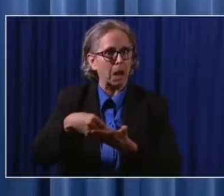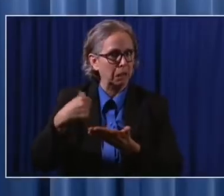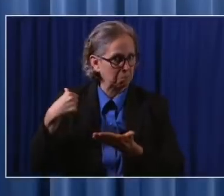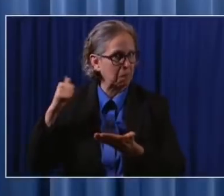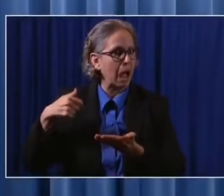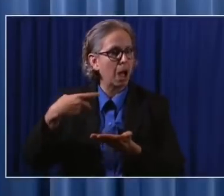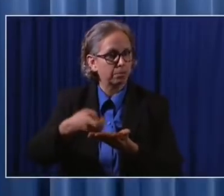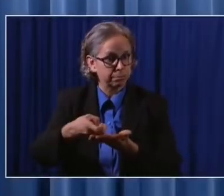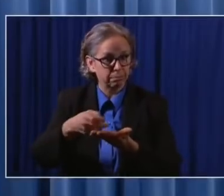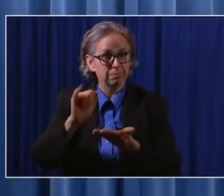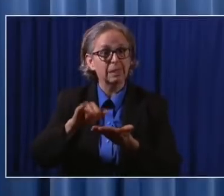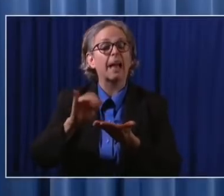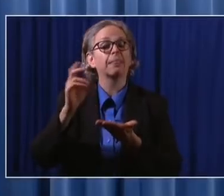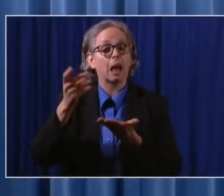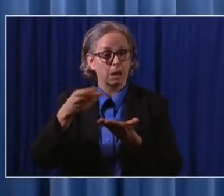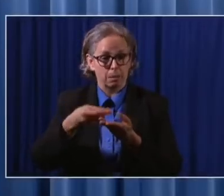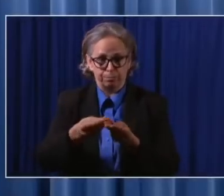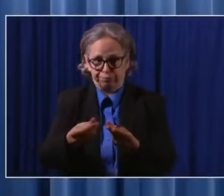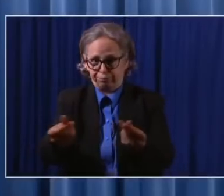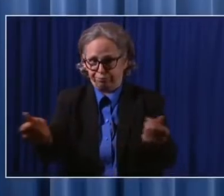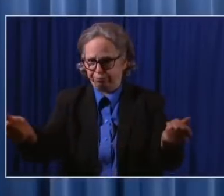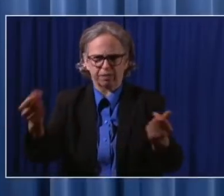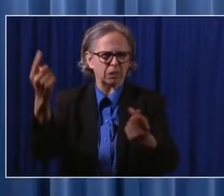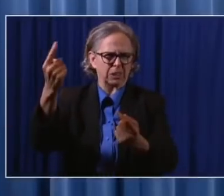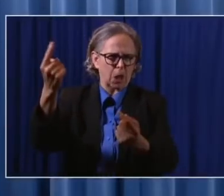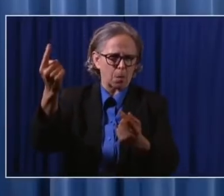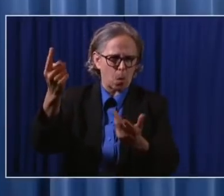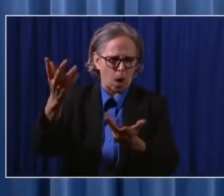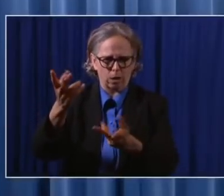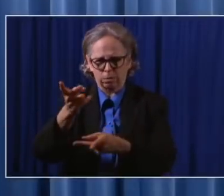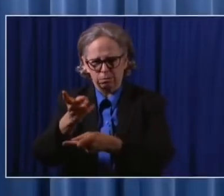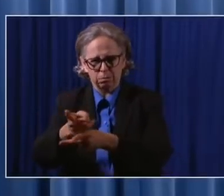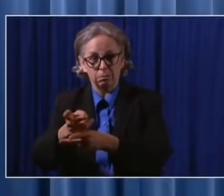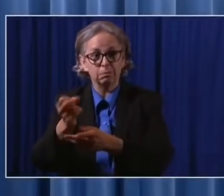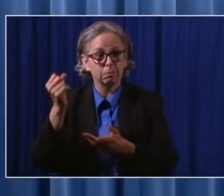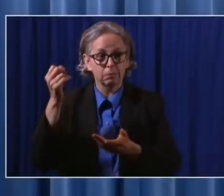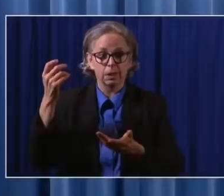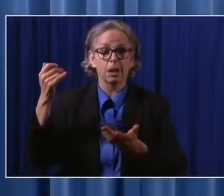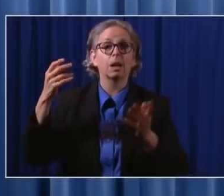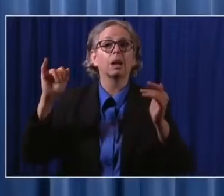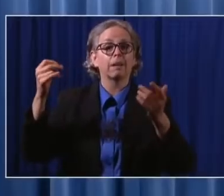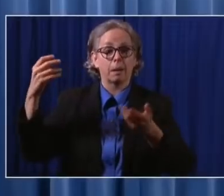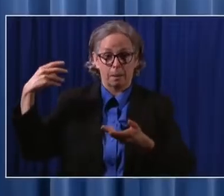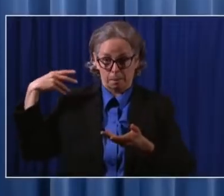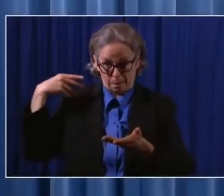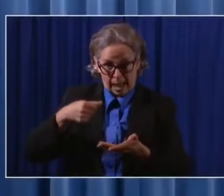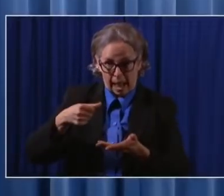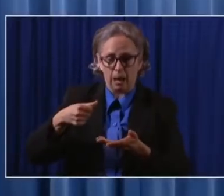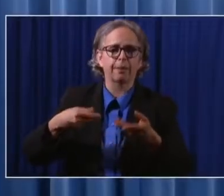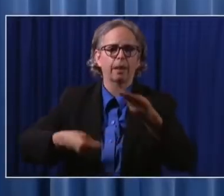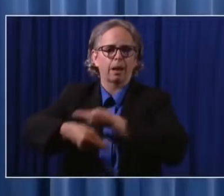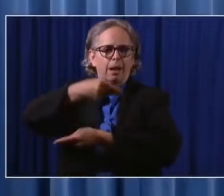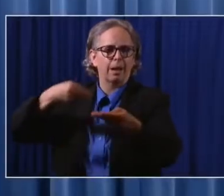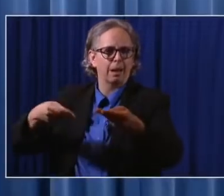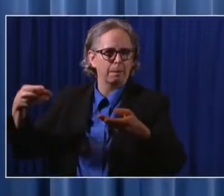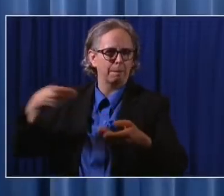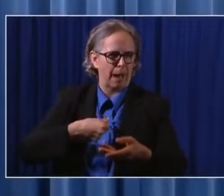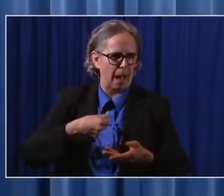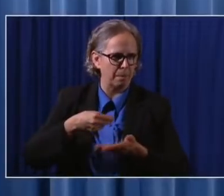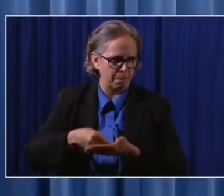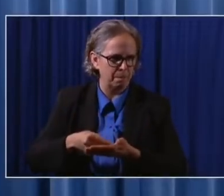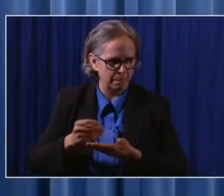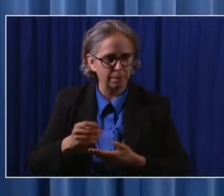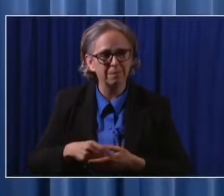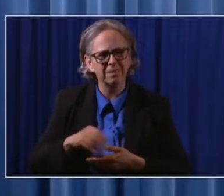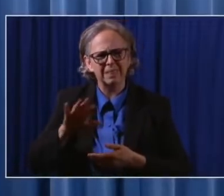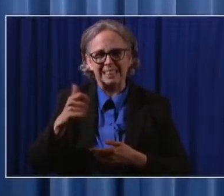can draw that money down. I was on a call with the Vice President the other day, and they noted that I think less than 5% of this money